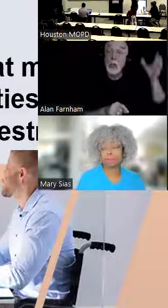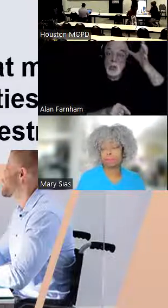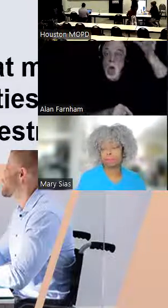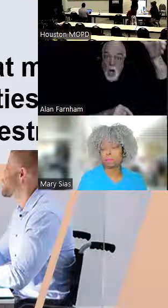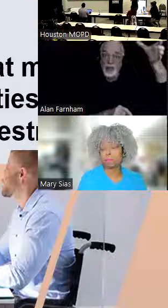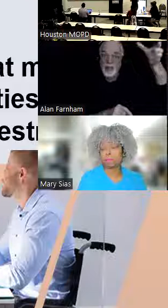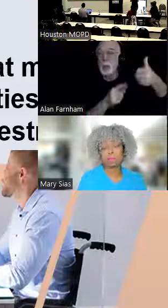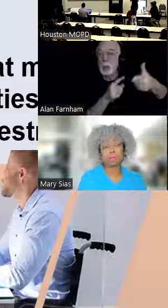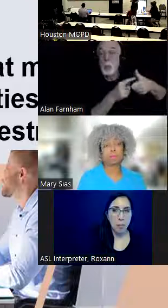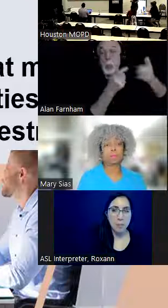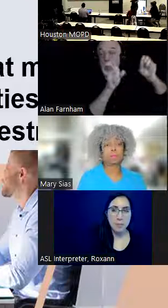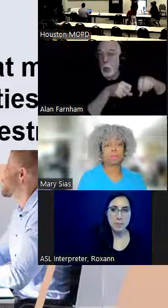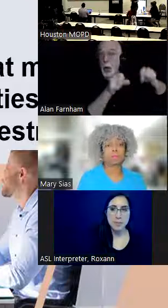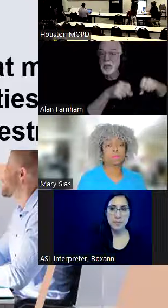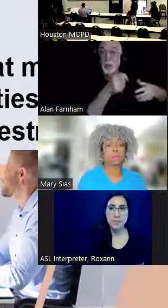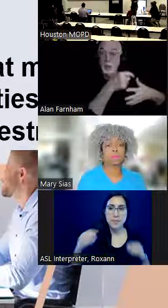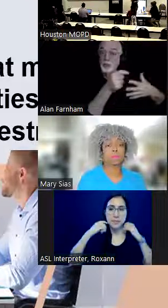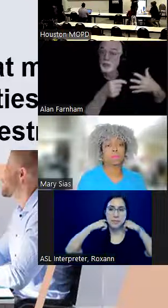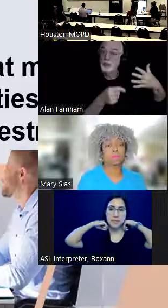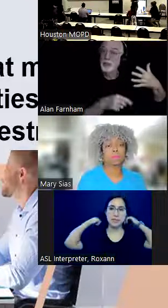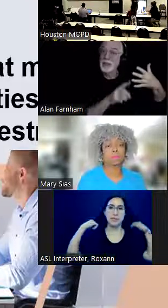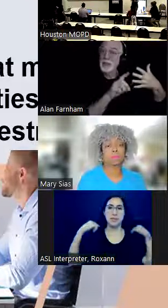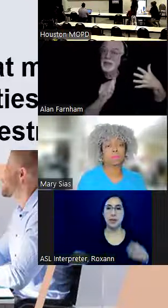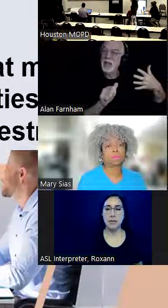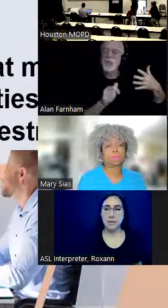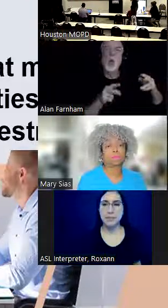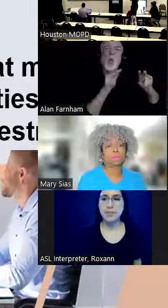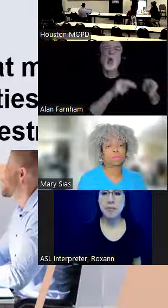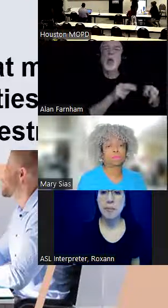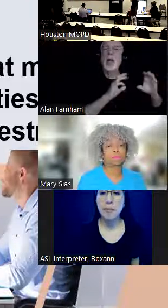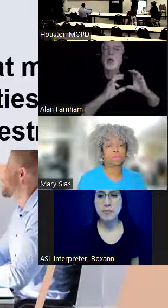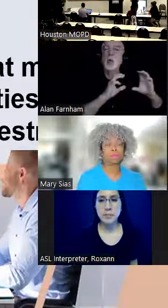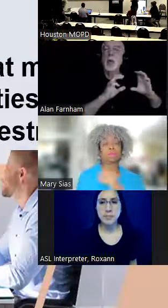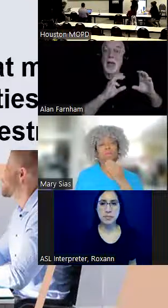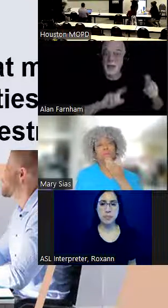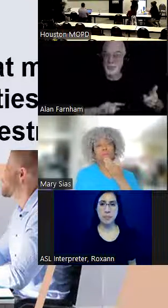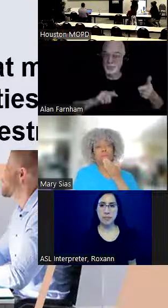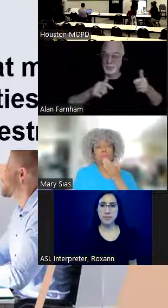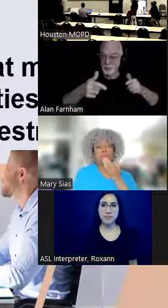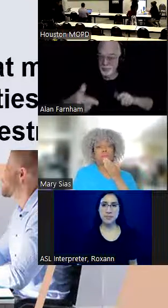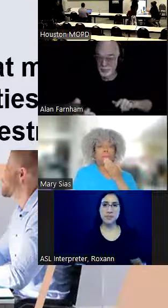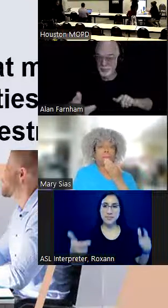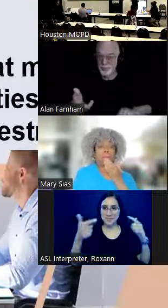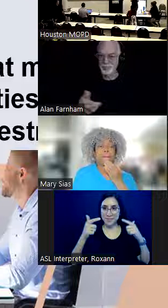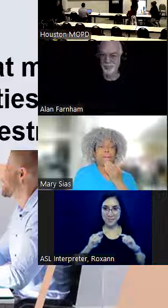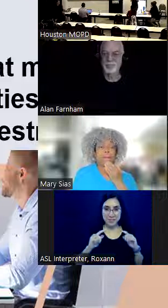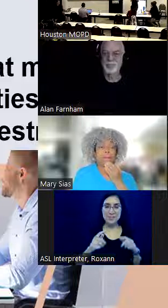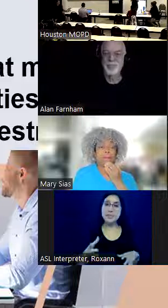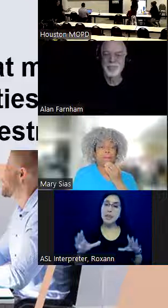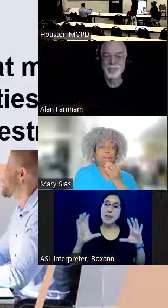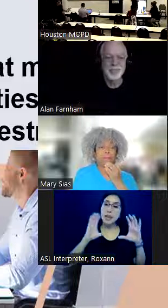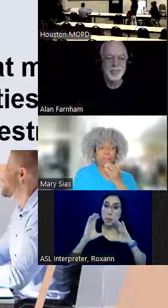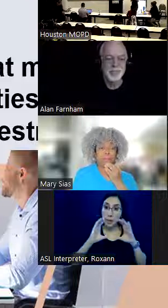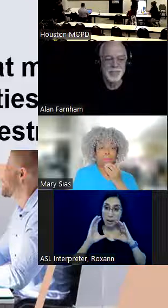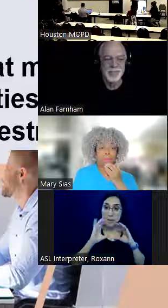could happen because of your disability. Let's look at communicating, right? Communicating is a part